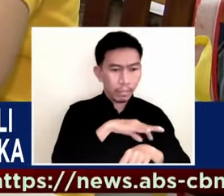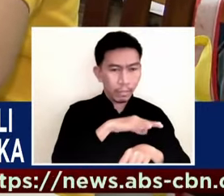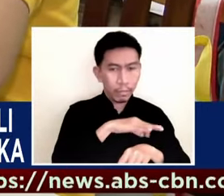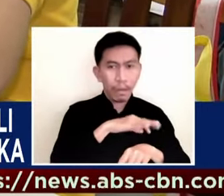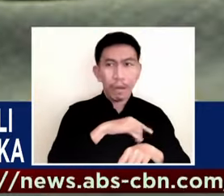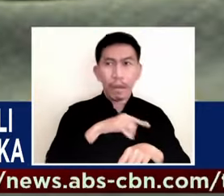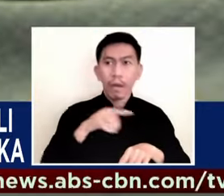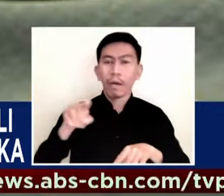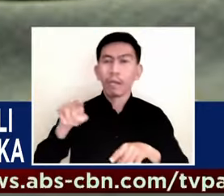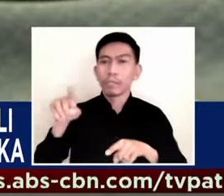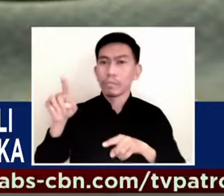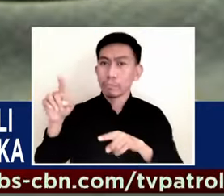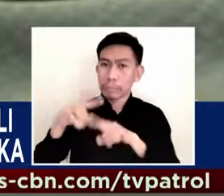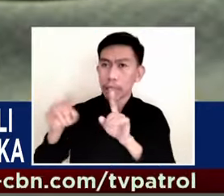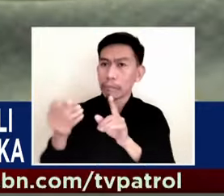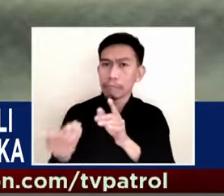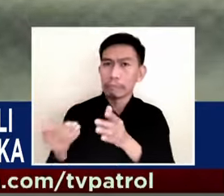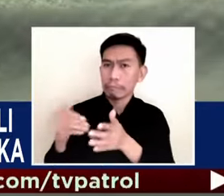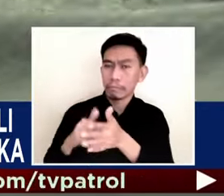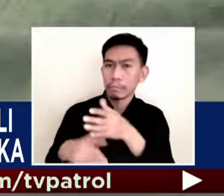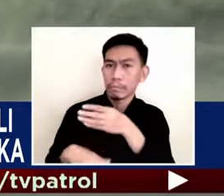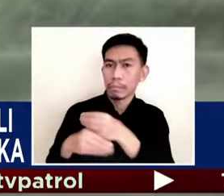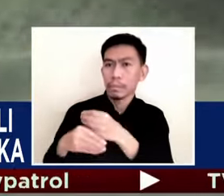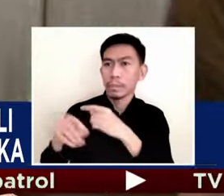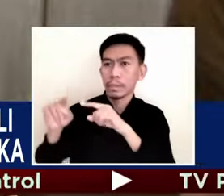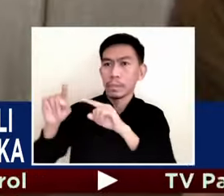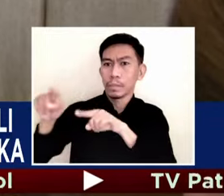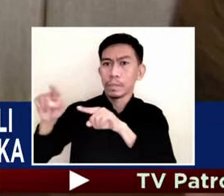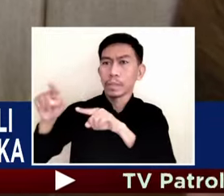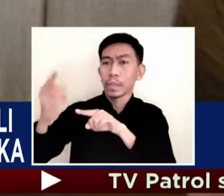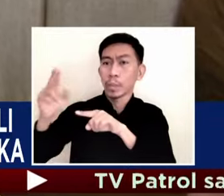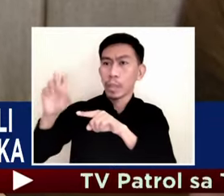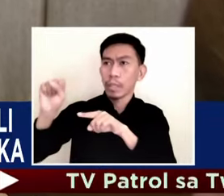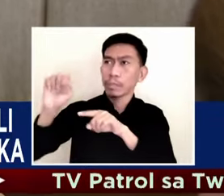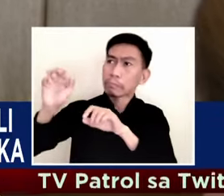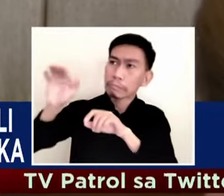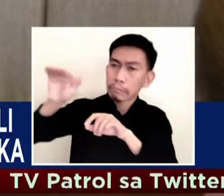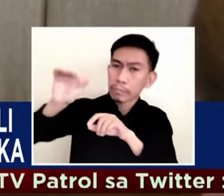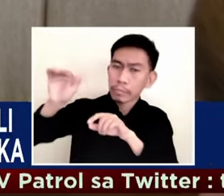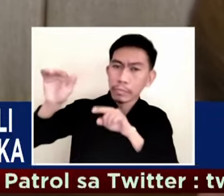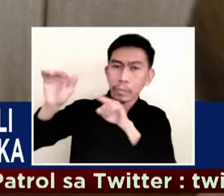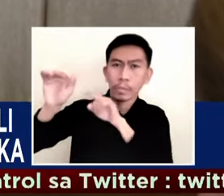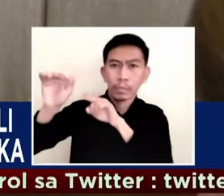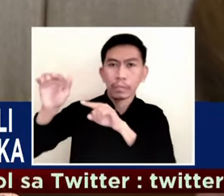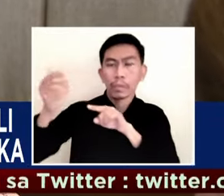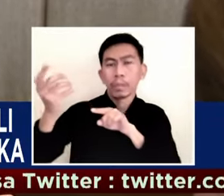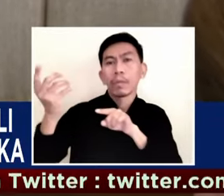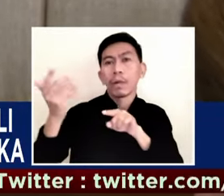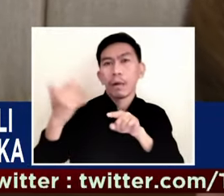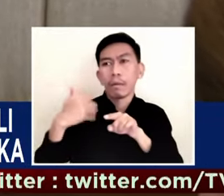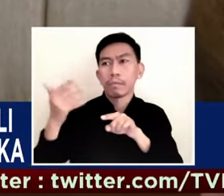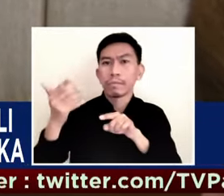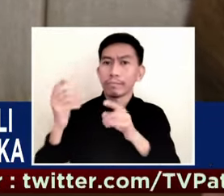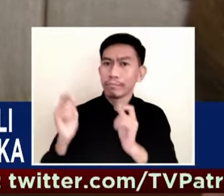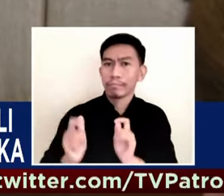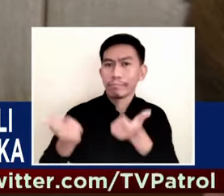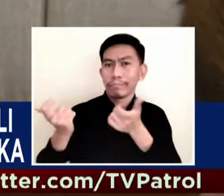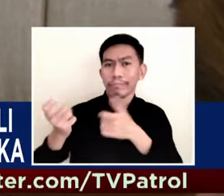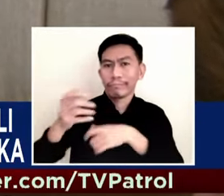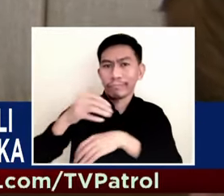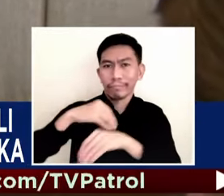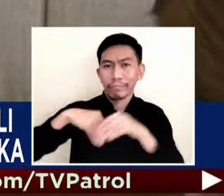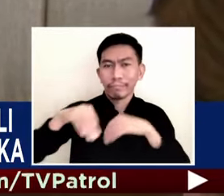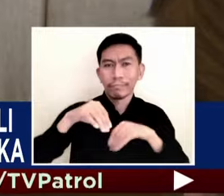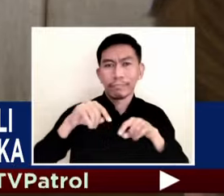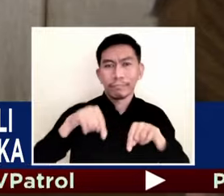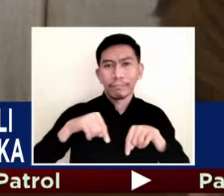naman ang pag-export ng produktong Pinoy sa Amerika. We raised a particular issue of a Filipino company